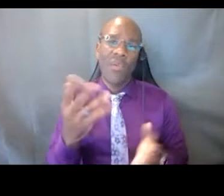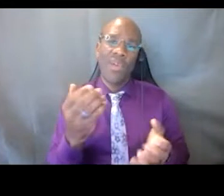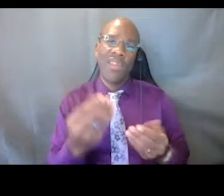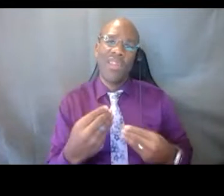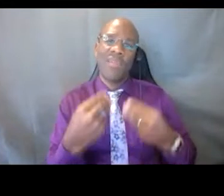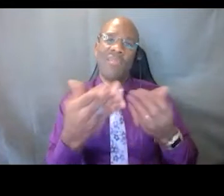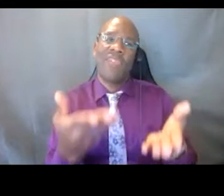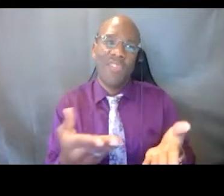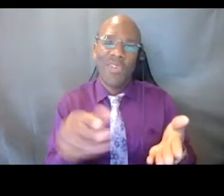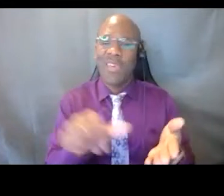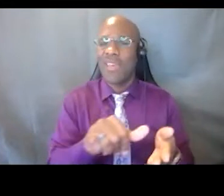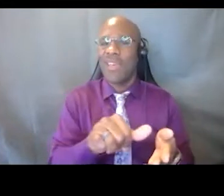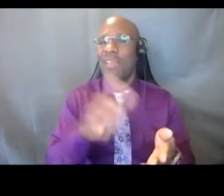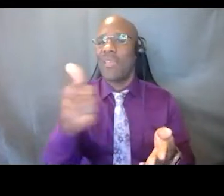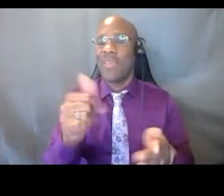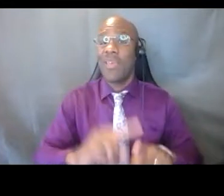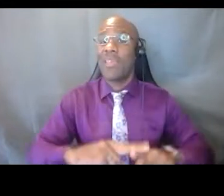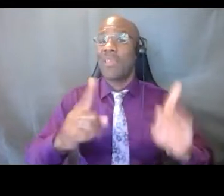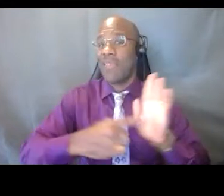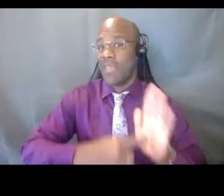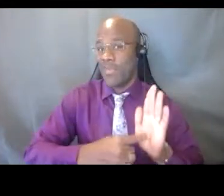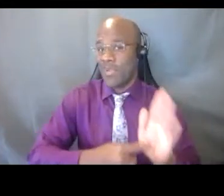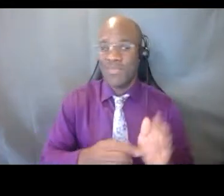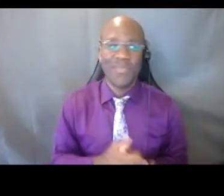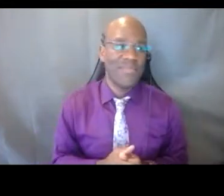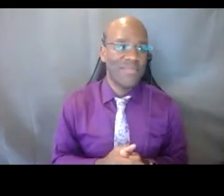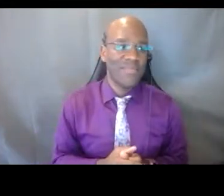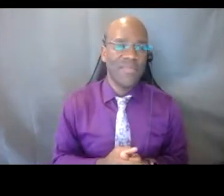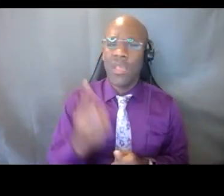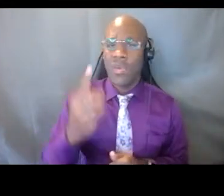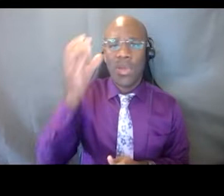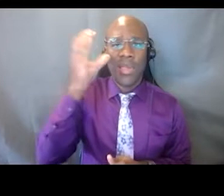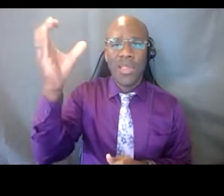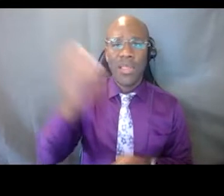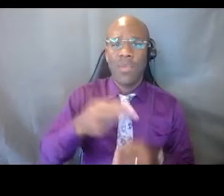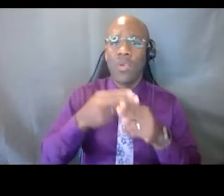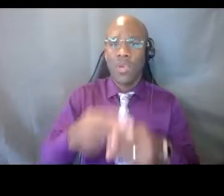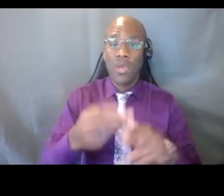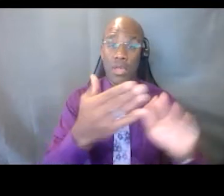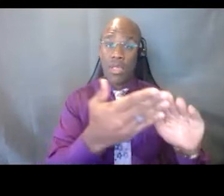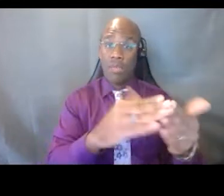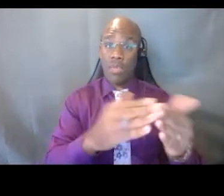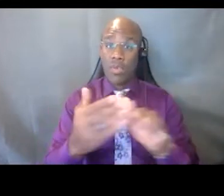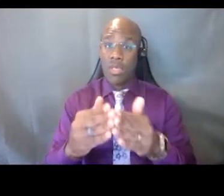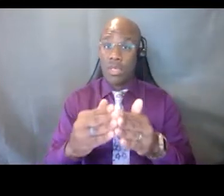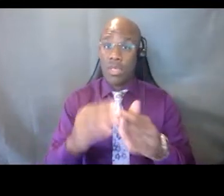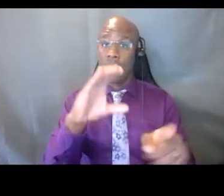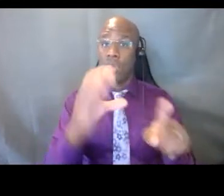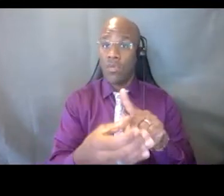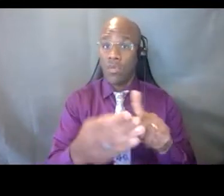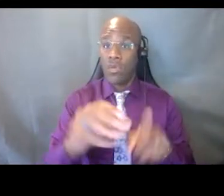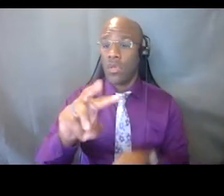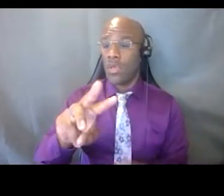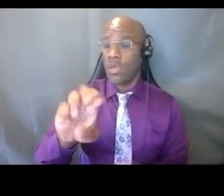thinking about this. And specifically, there is this concept of community cultural wealth. And this comes from the work